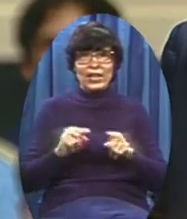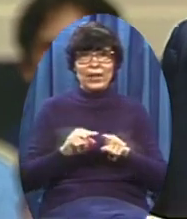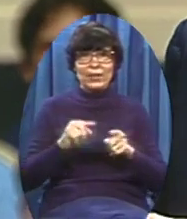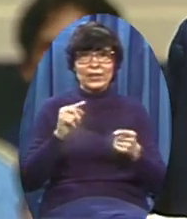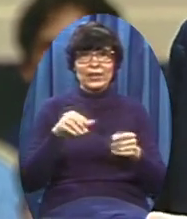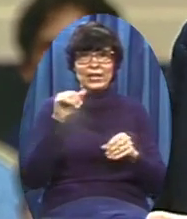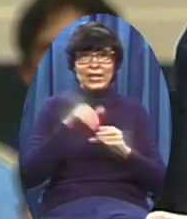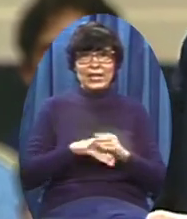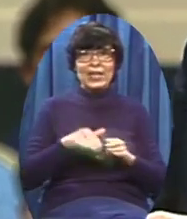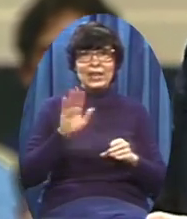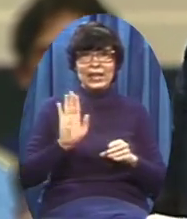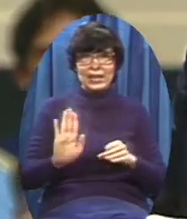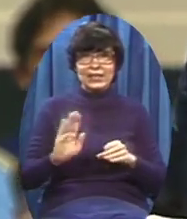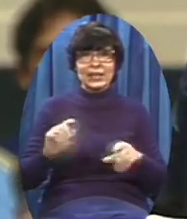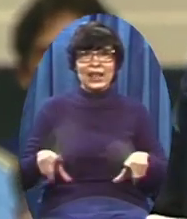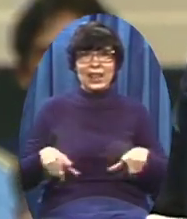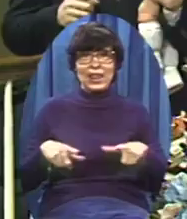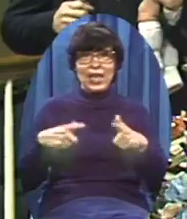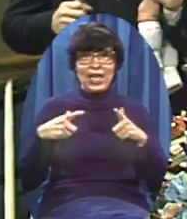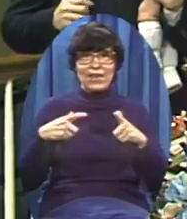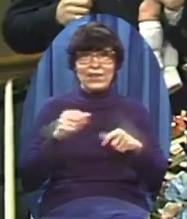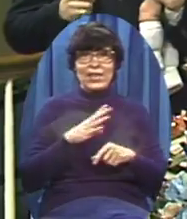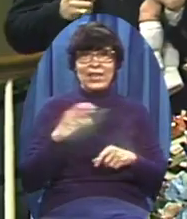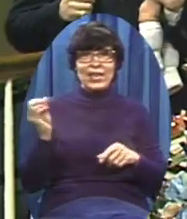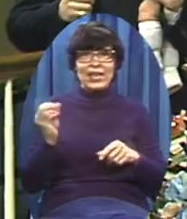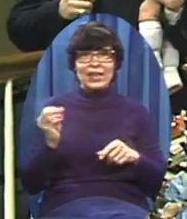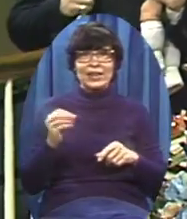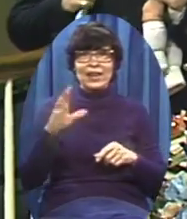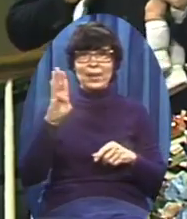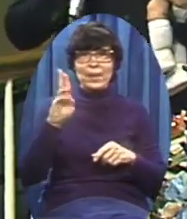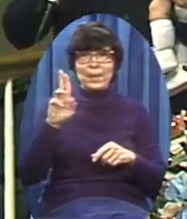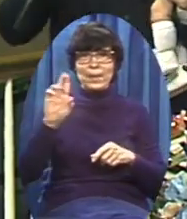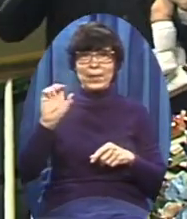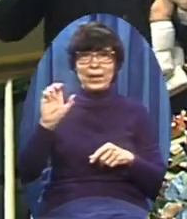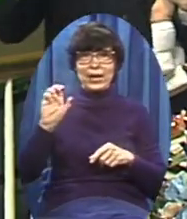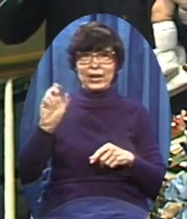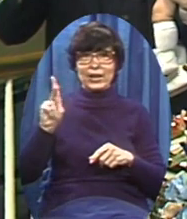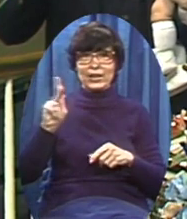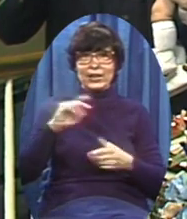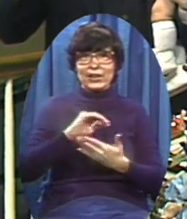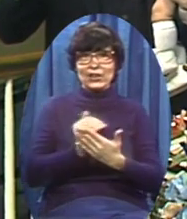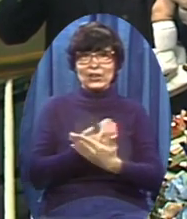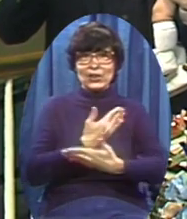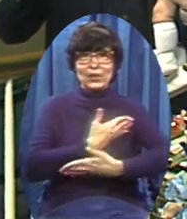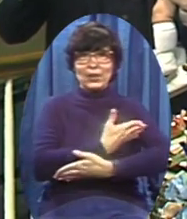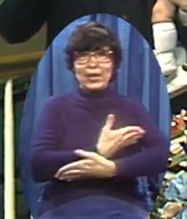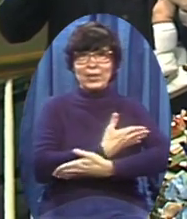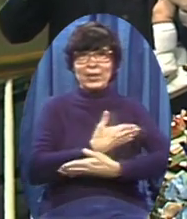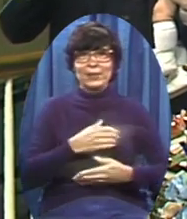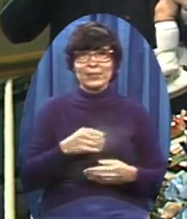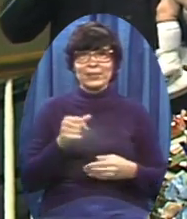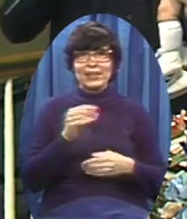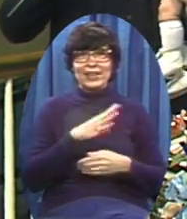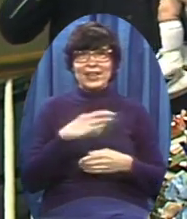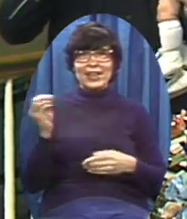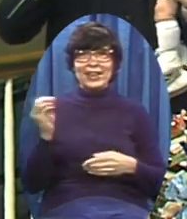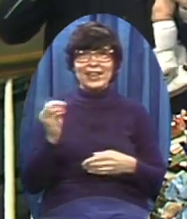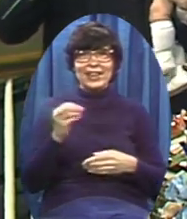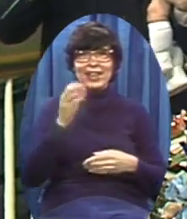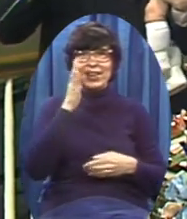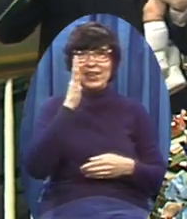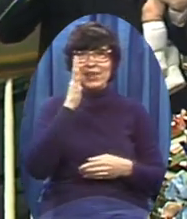lives, and that great thing is Buck. Is Buck going to sing for us today, Robbie? No, sir. Yeah. In fact, you're going to hold him while I